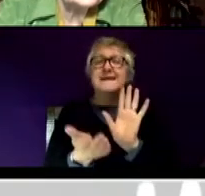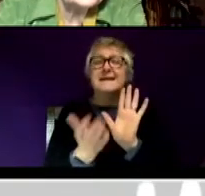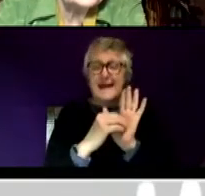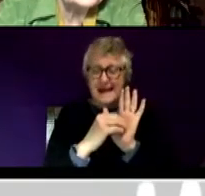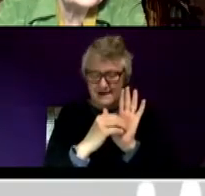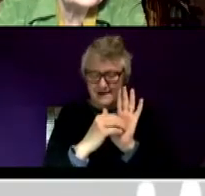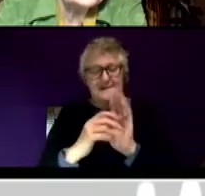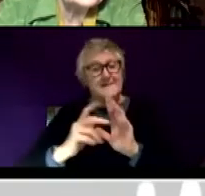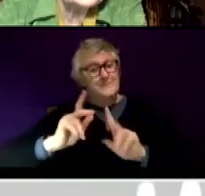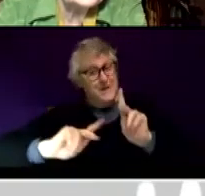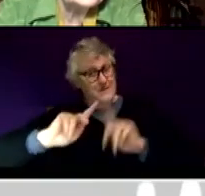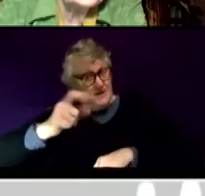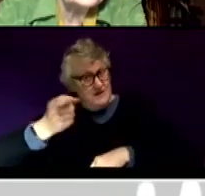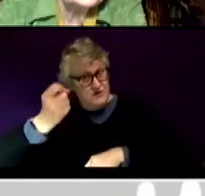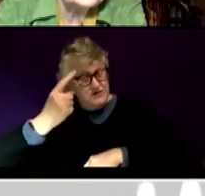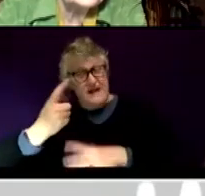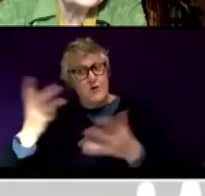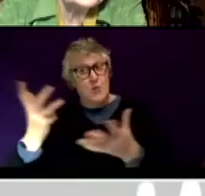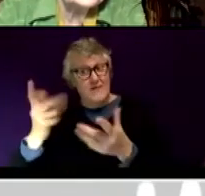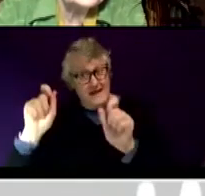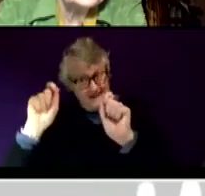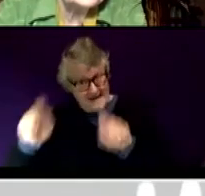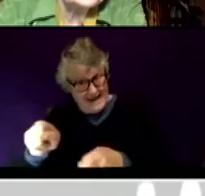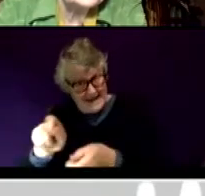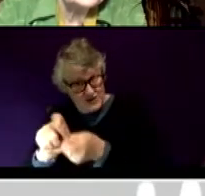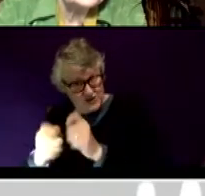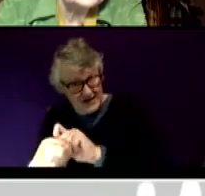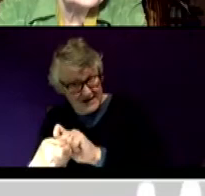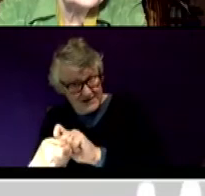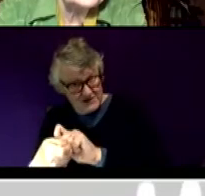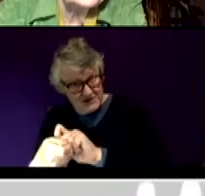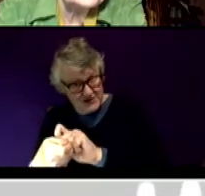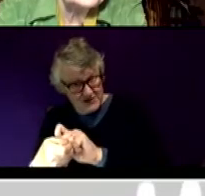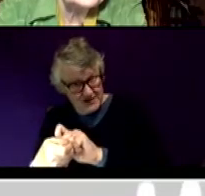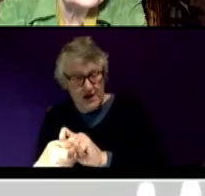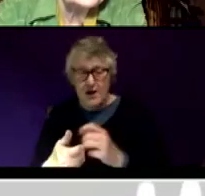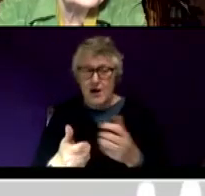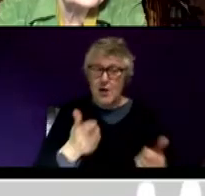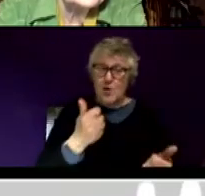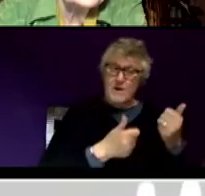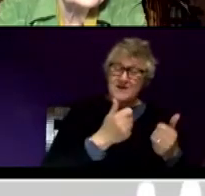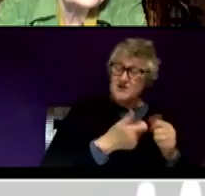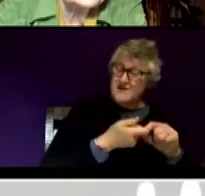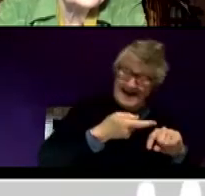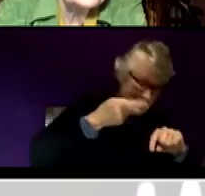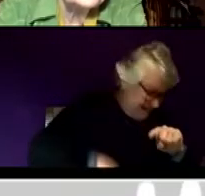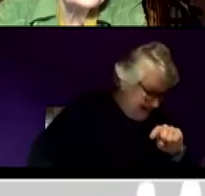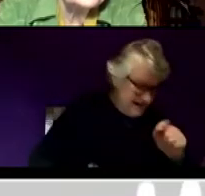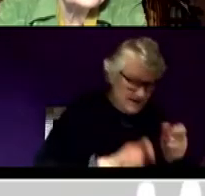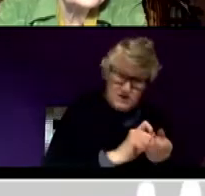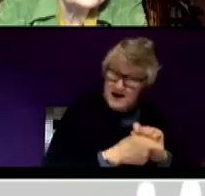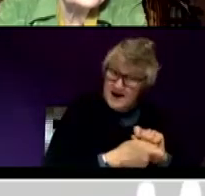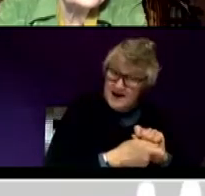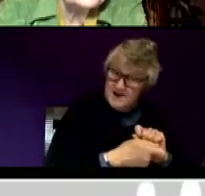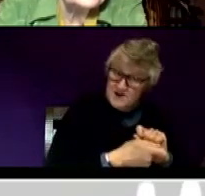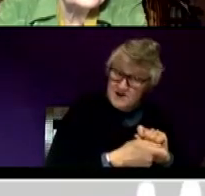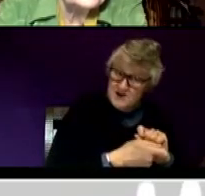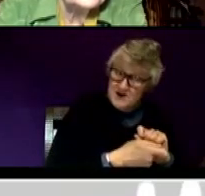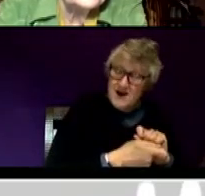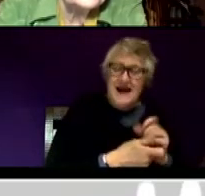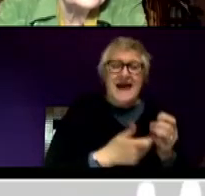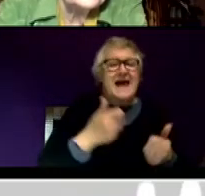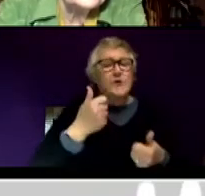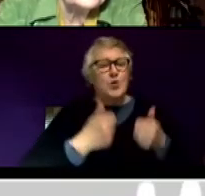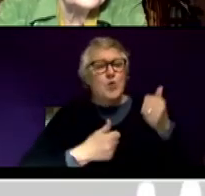be changed, which things can't, and which things need a higher body to, that they need to appeal to a higher